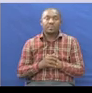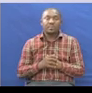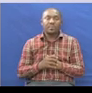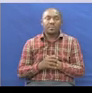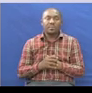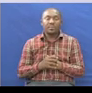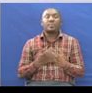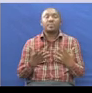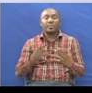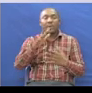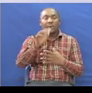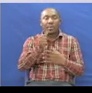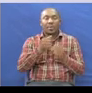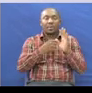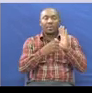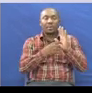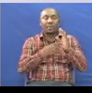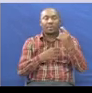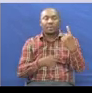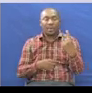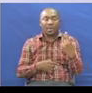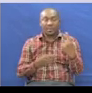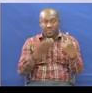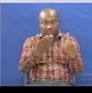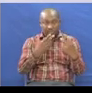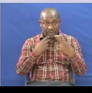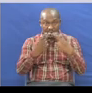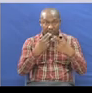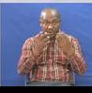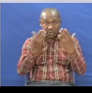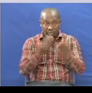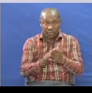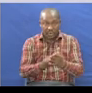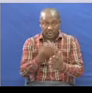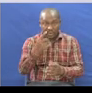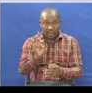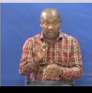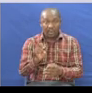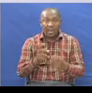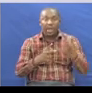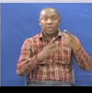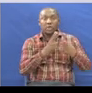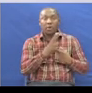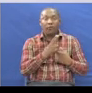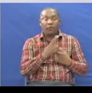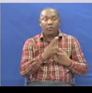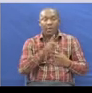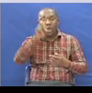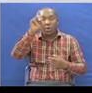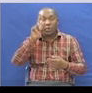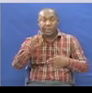here. Call it example number 1. Let us discuss together this example here. Solve the equation.